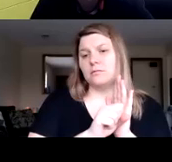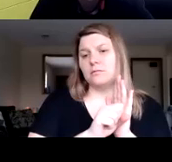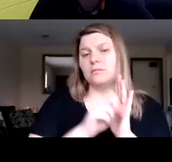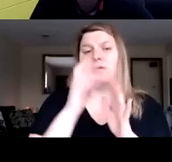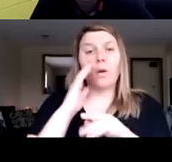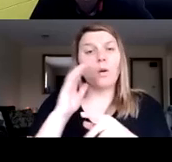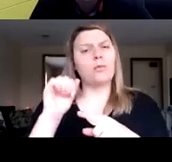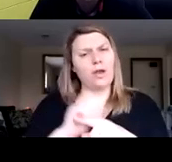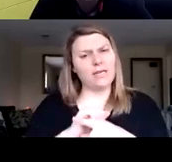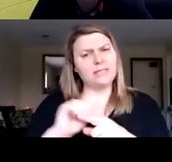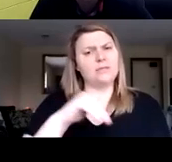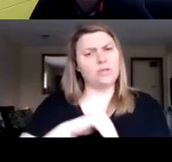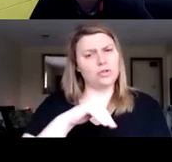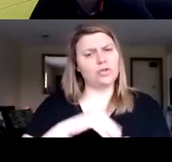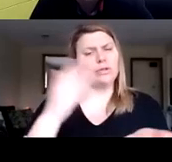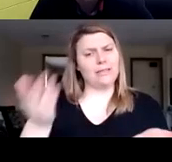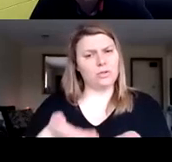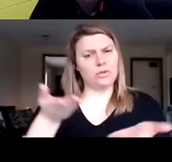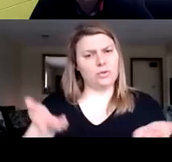practicing clinician here